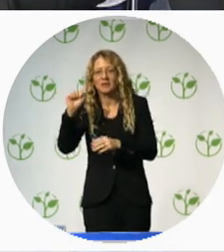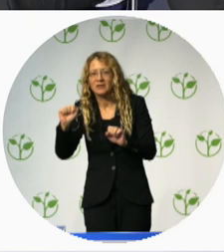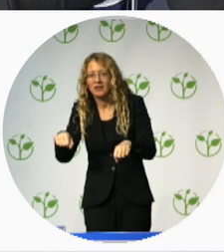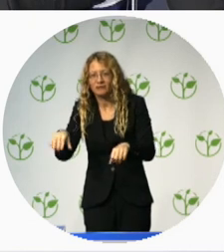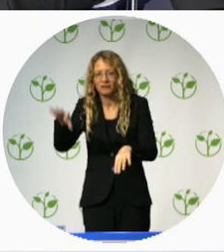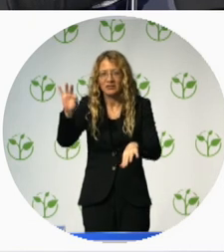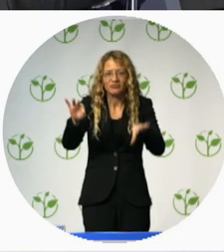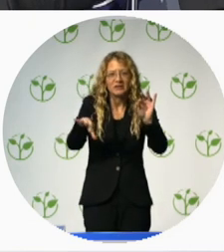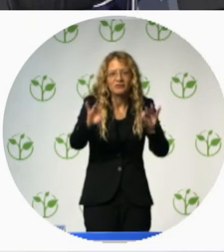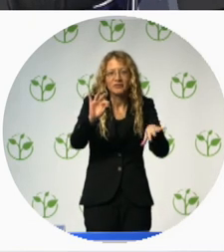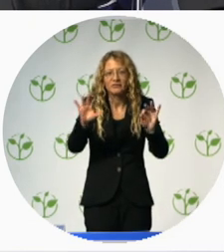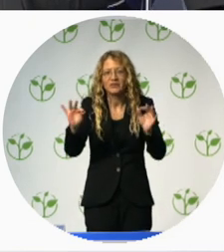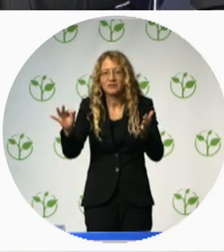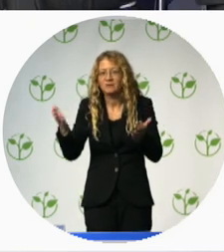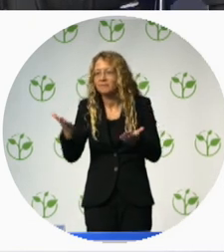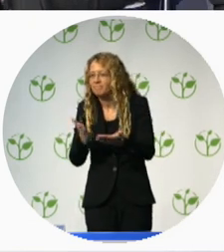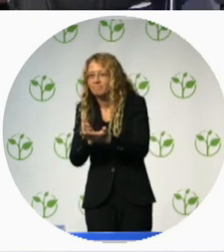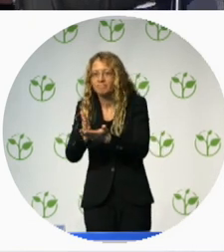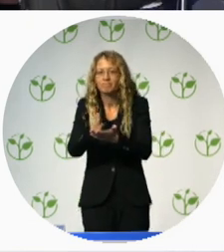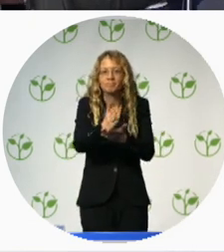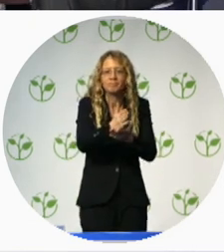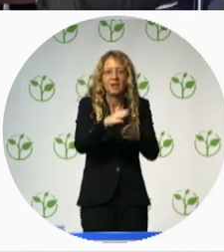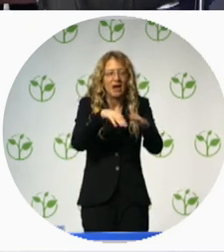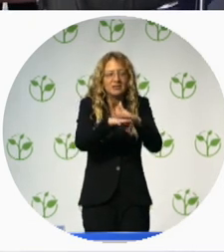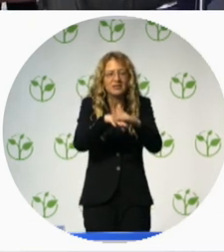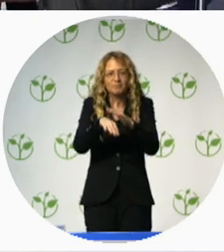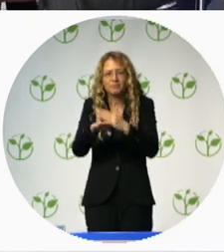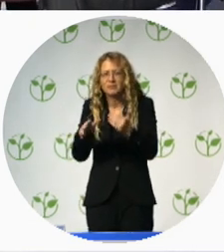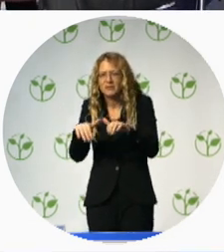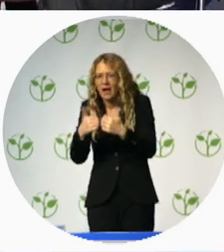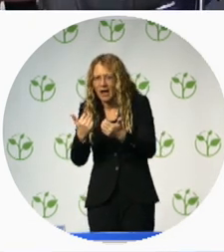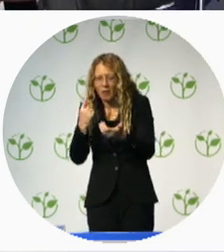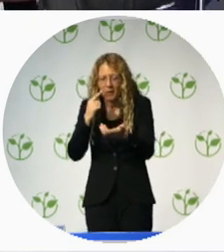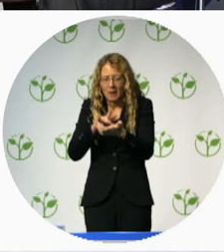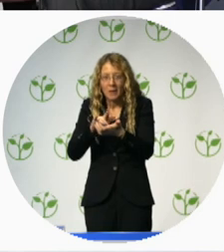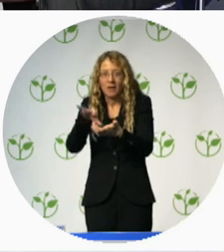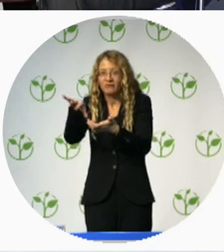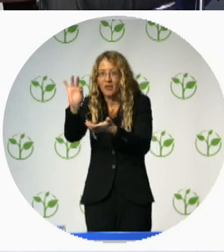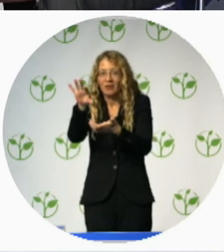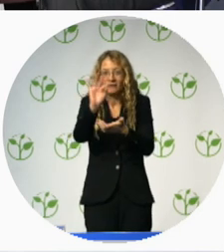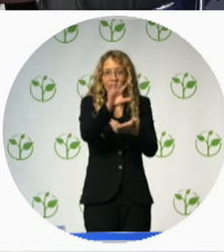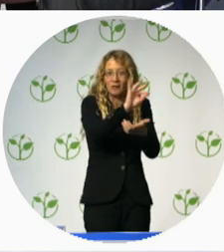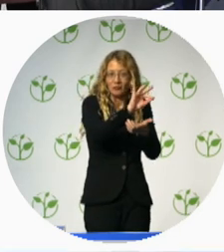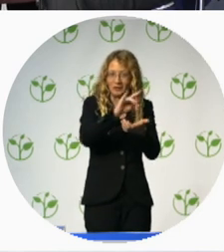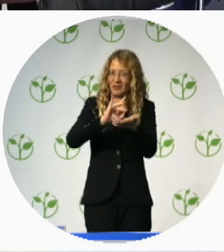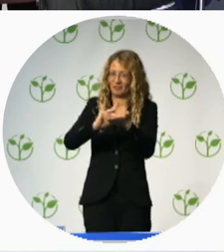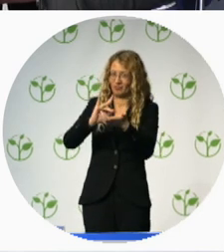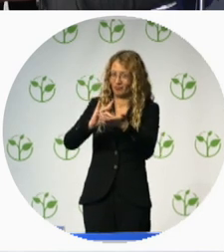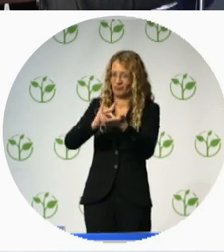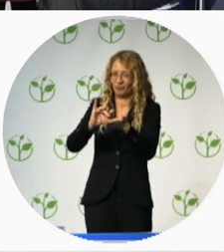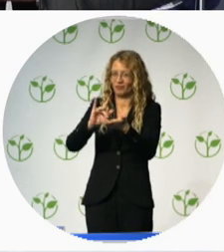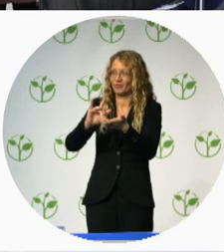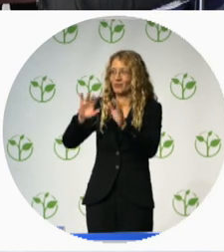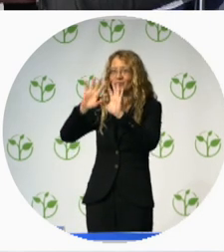choice. Access Earth is now available for additional content contribution in 57 countries throughout the world. The project is currently